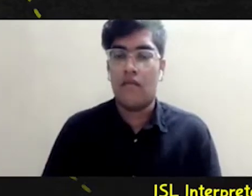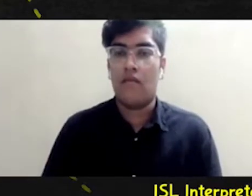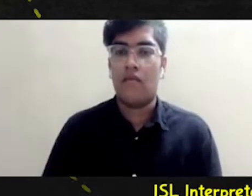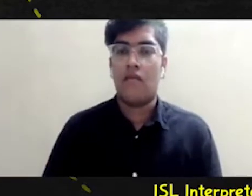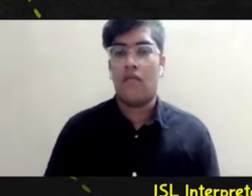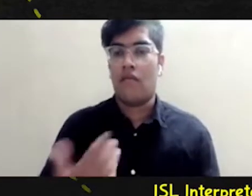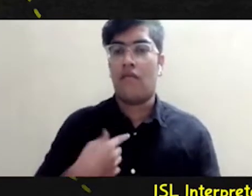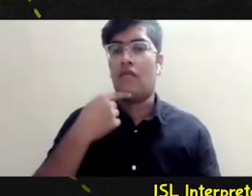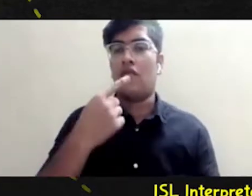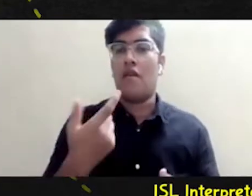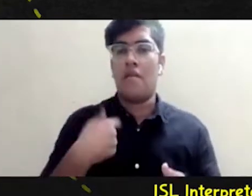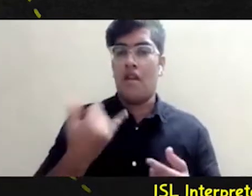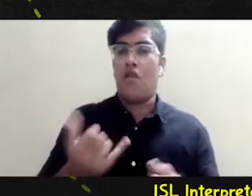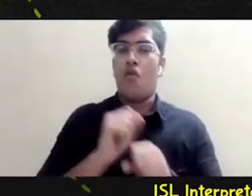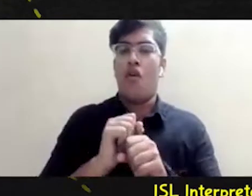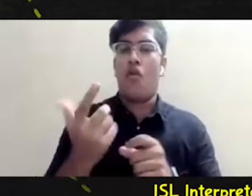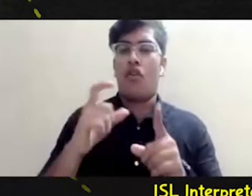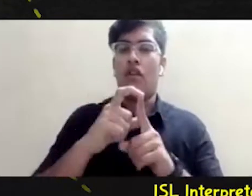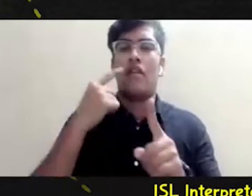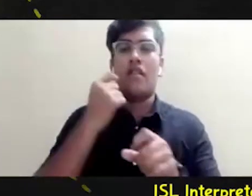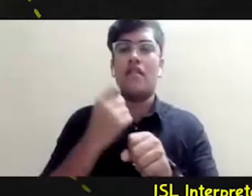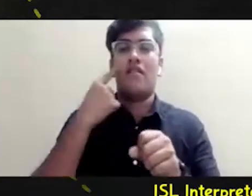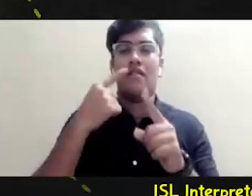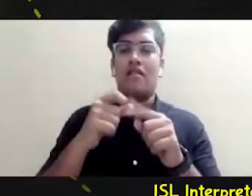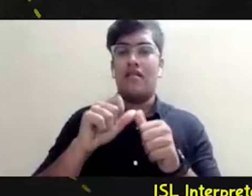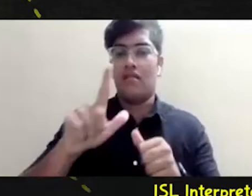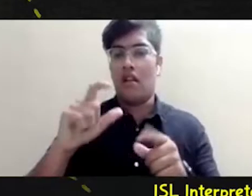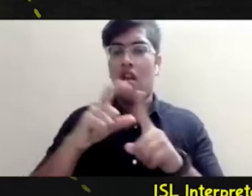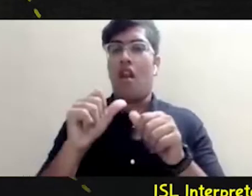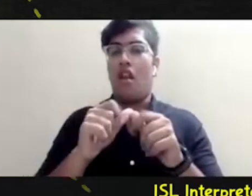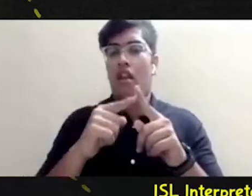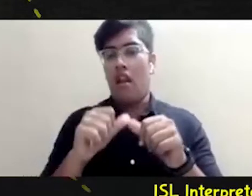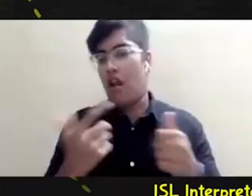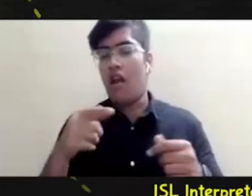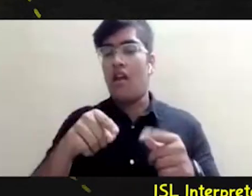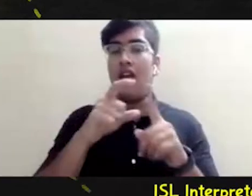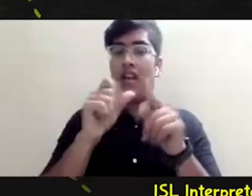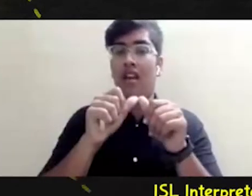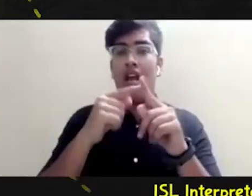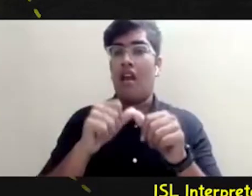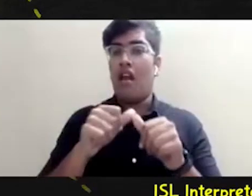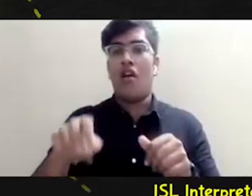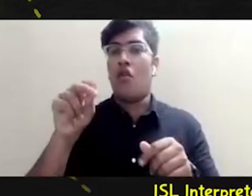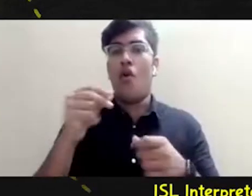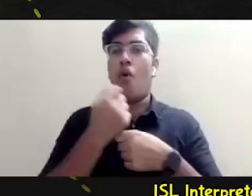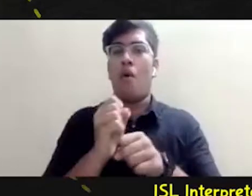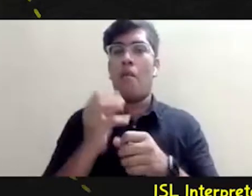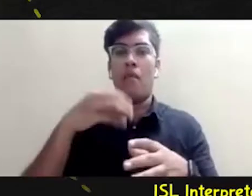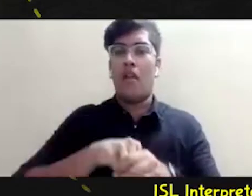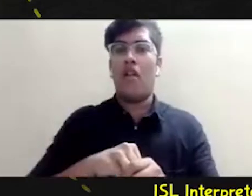with digital data, to begin with, these technologies are not built in an inclusive manner. It's like in